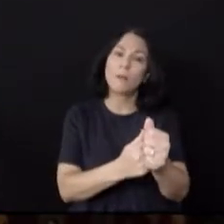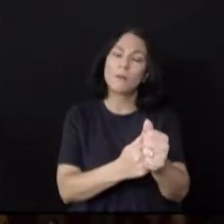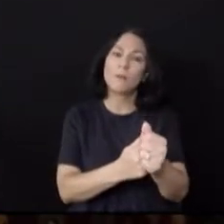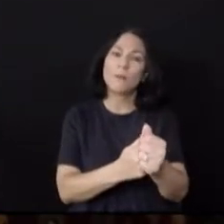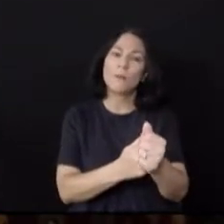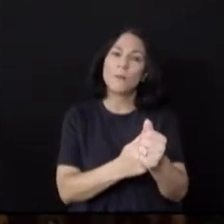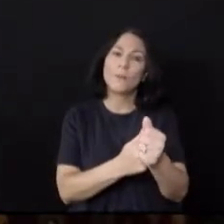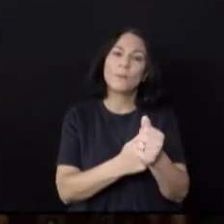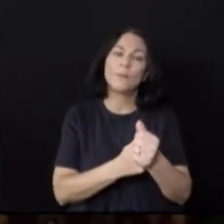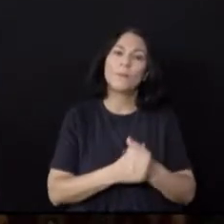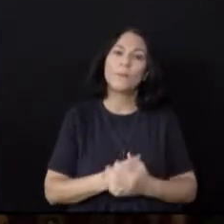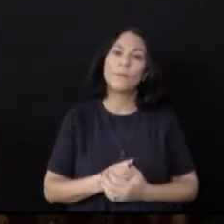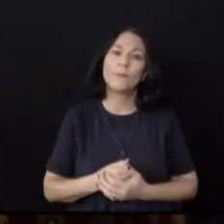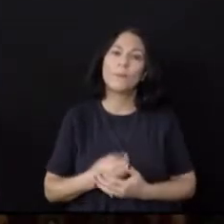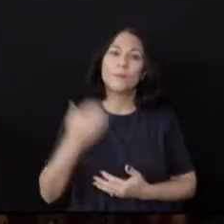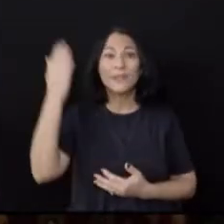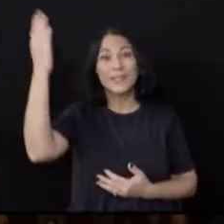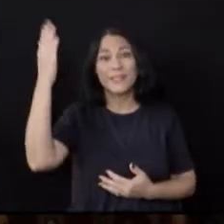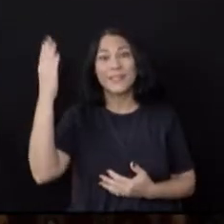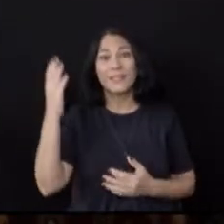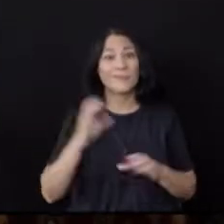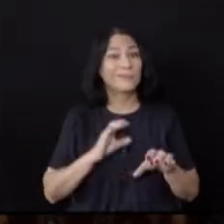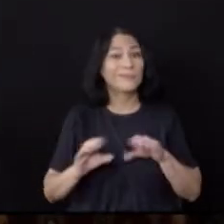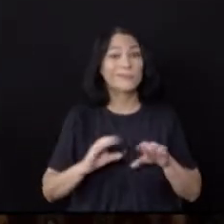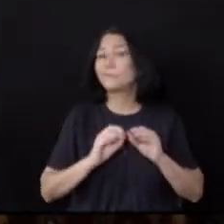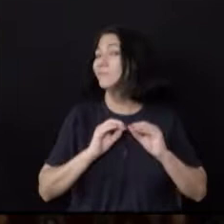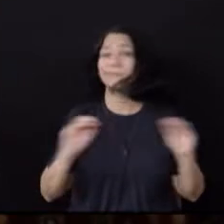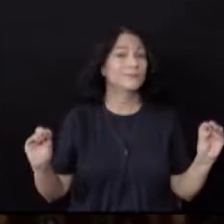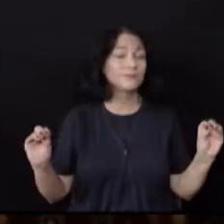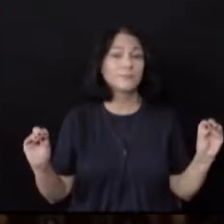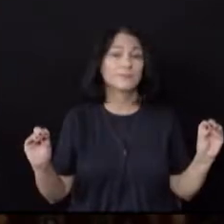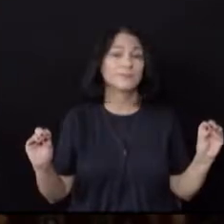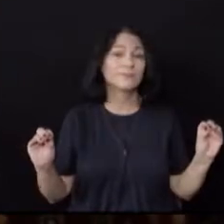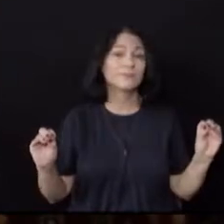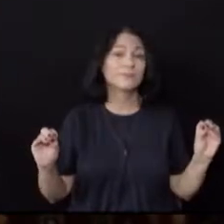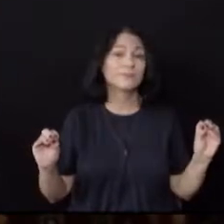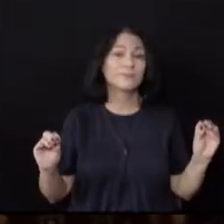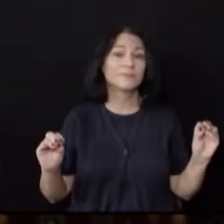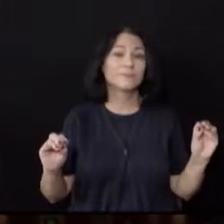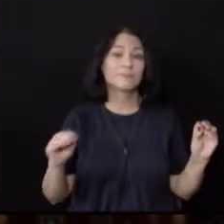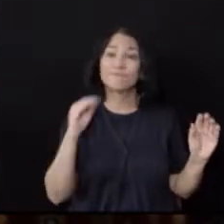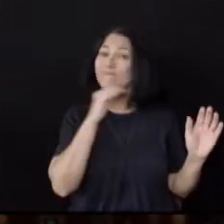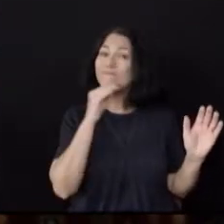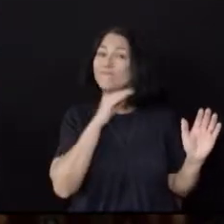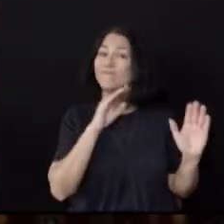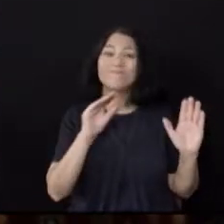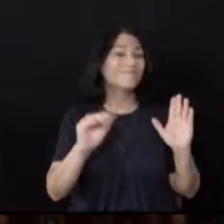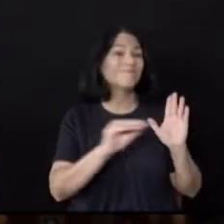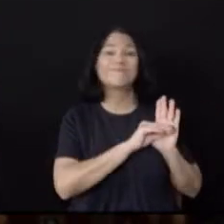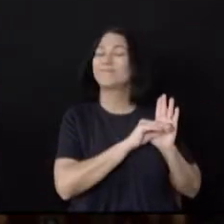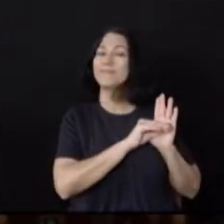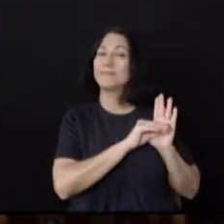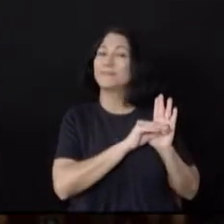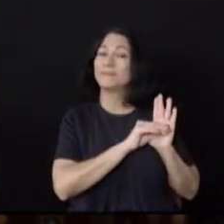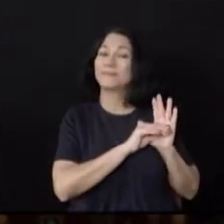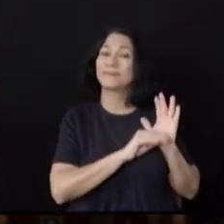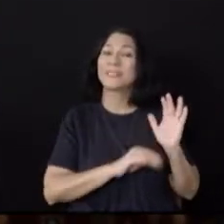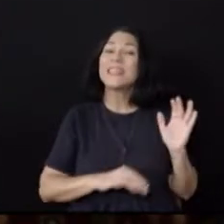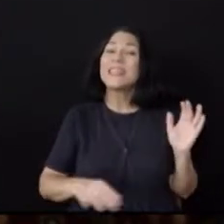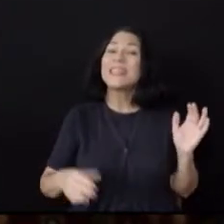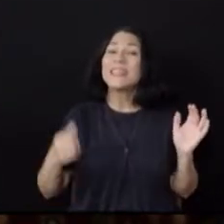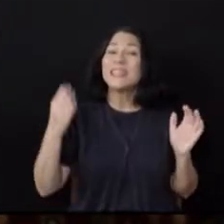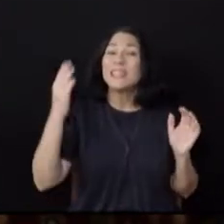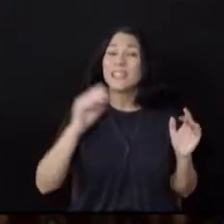steps. He committed no sin, neither was deceit found in his mouth. When he was